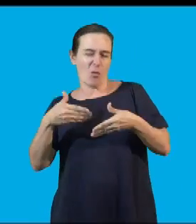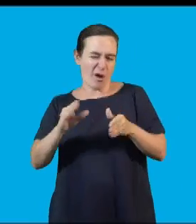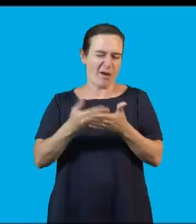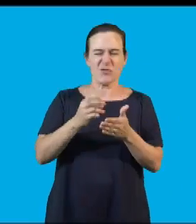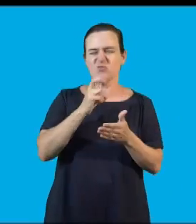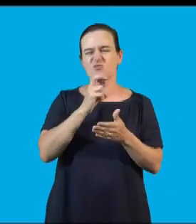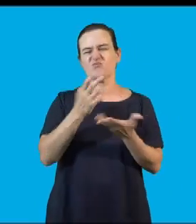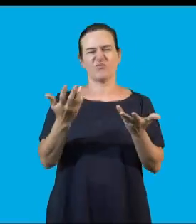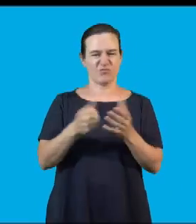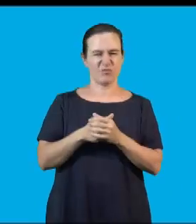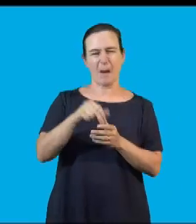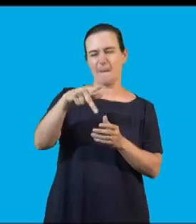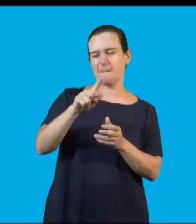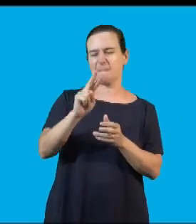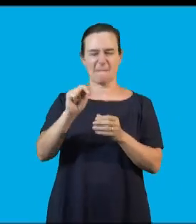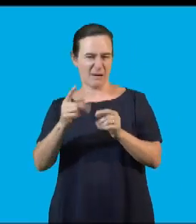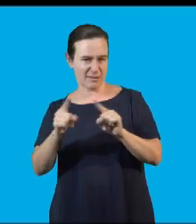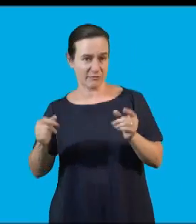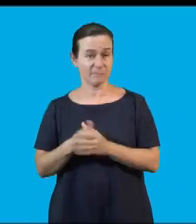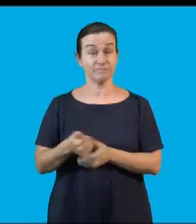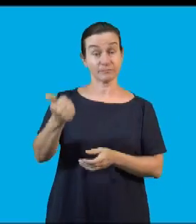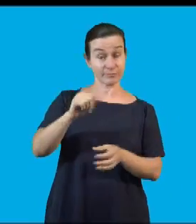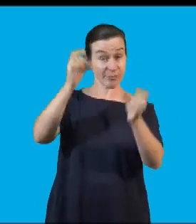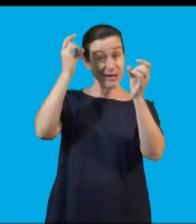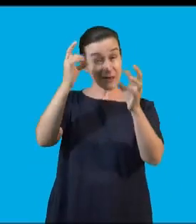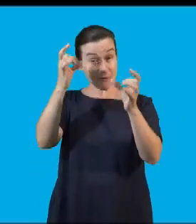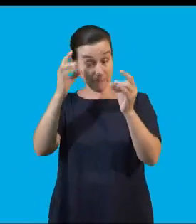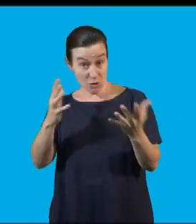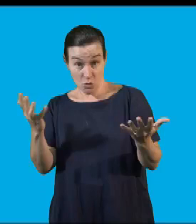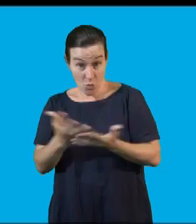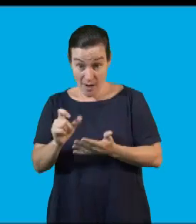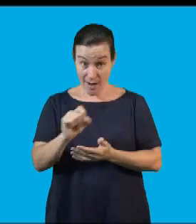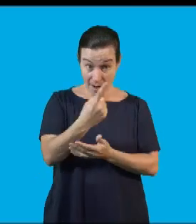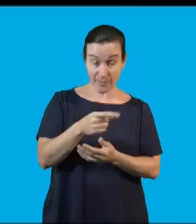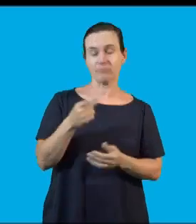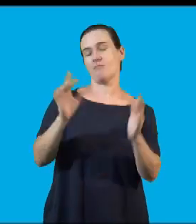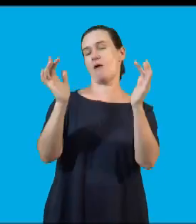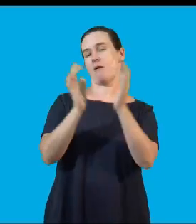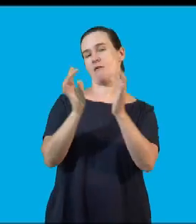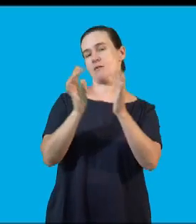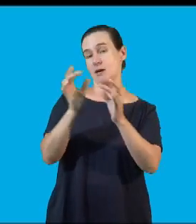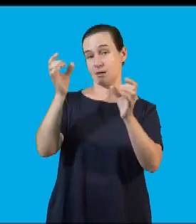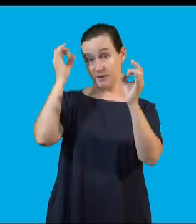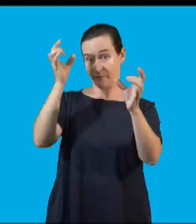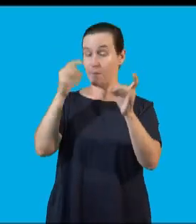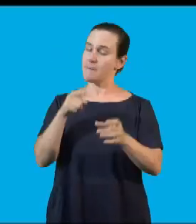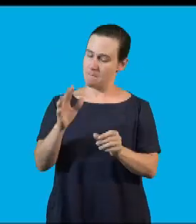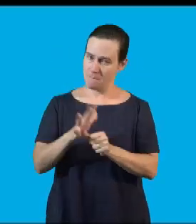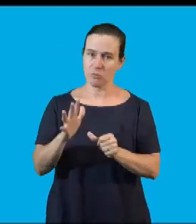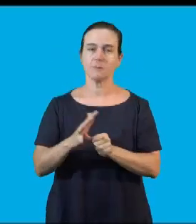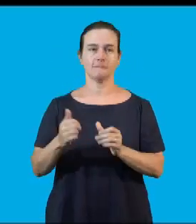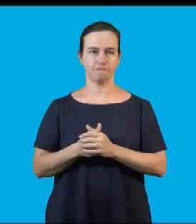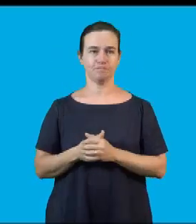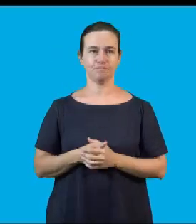etc. Provide information about the event and always provide contact information.